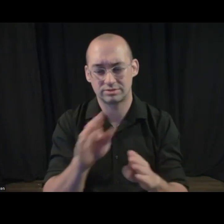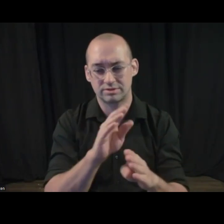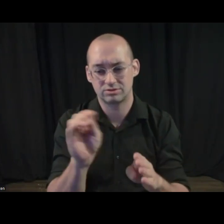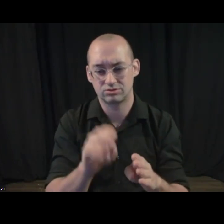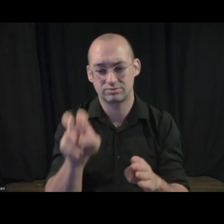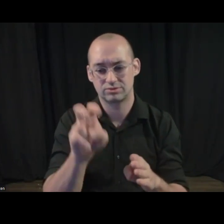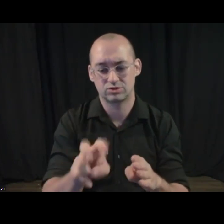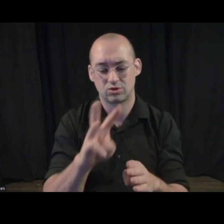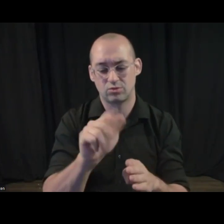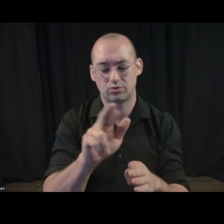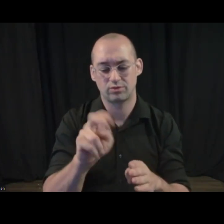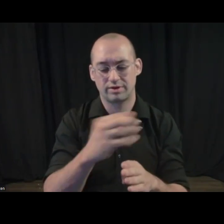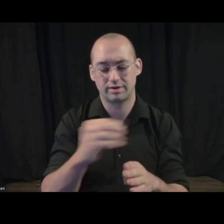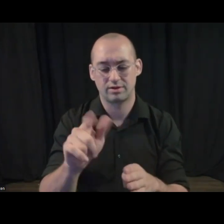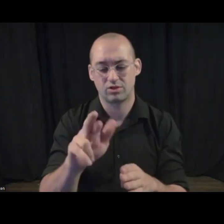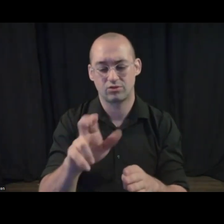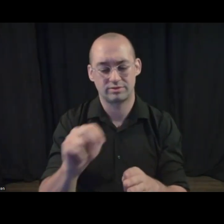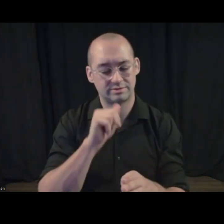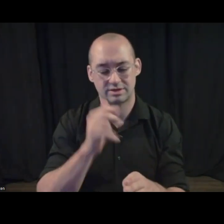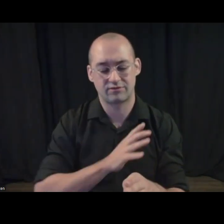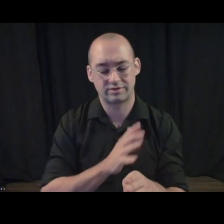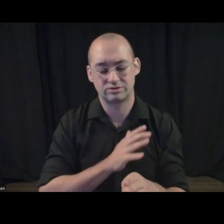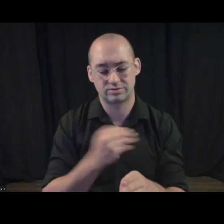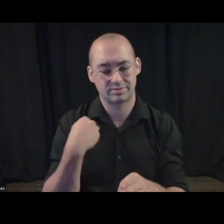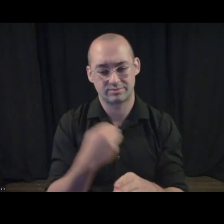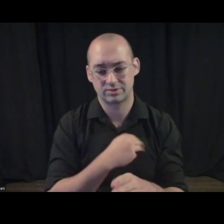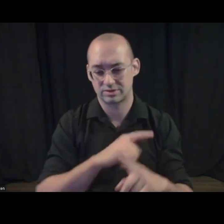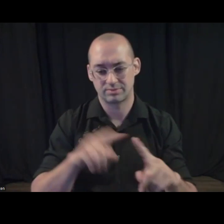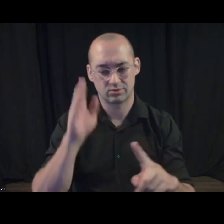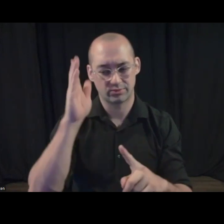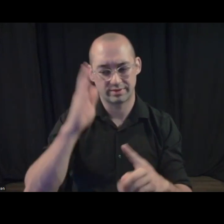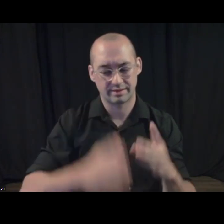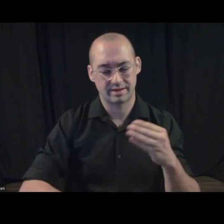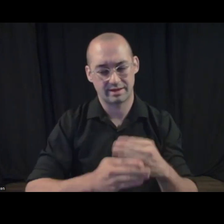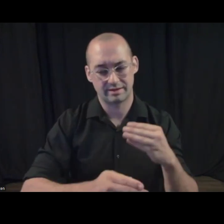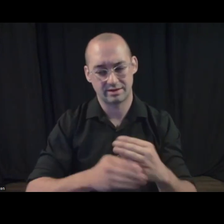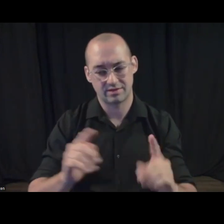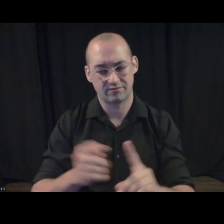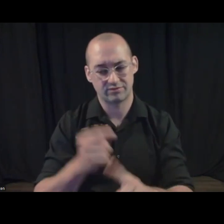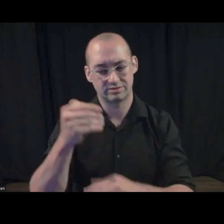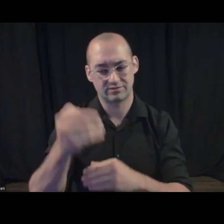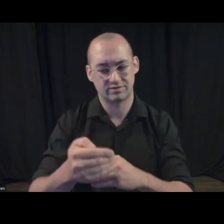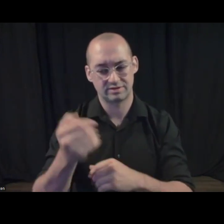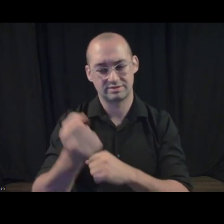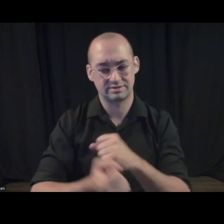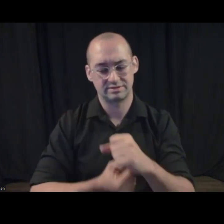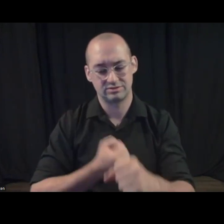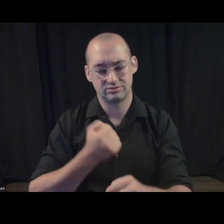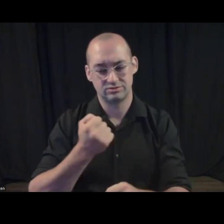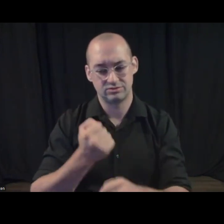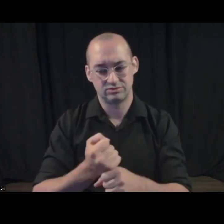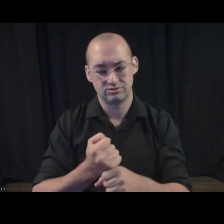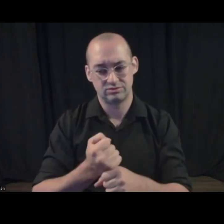serve as official members of DACLAC, but they will be added at the first of the year when we bring on the